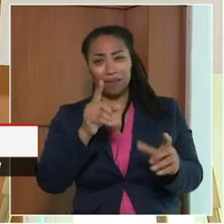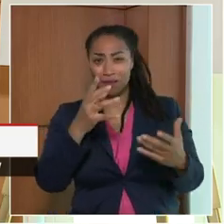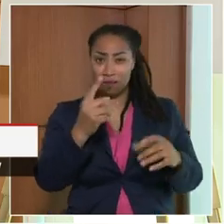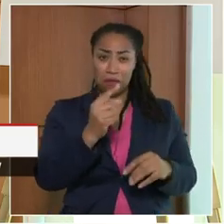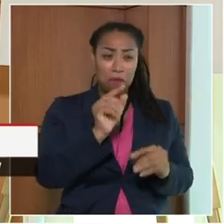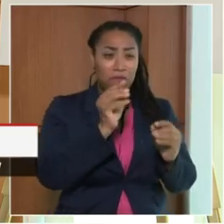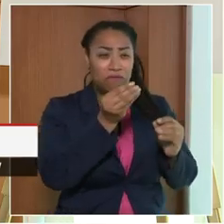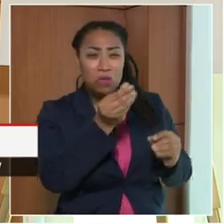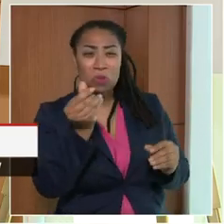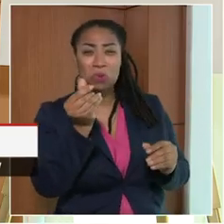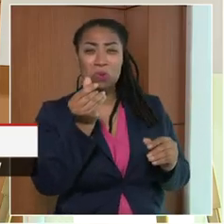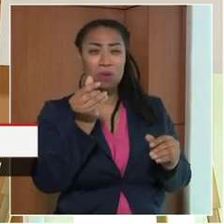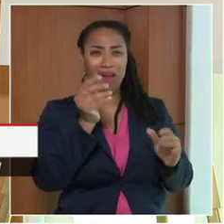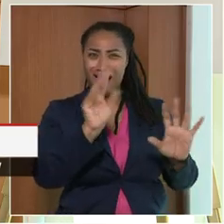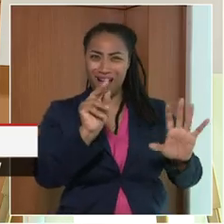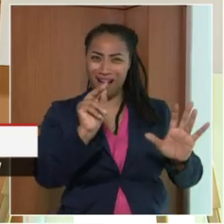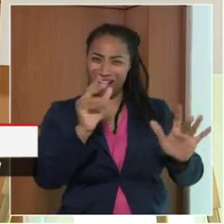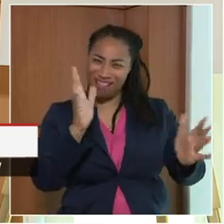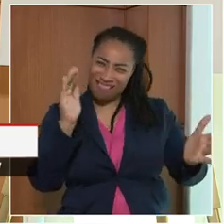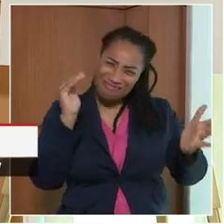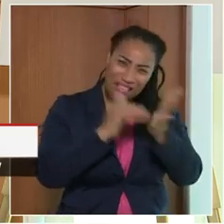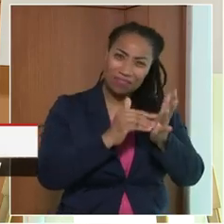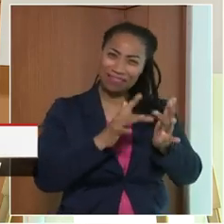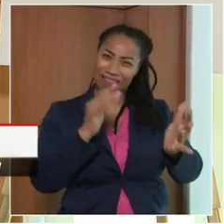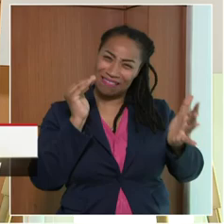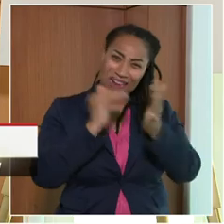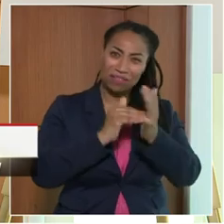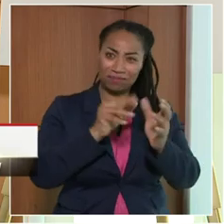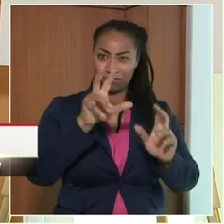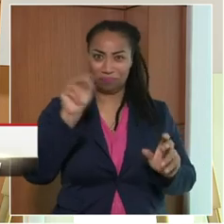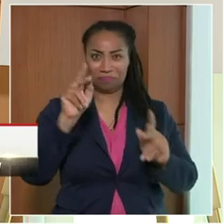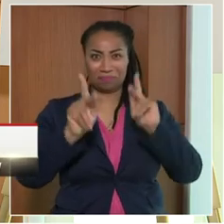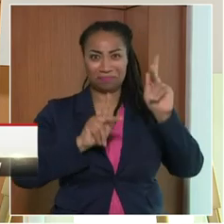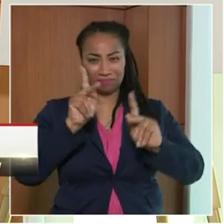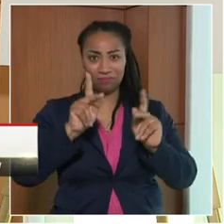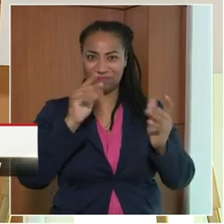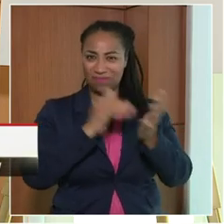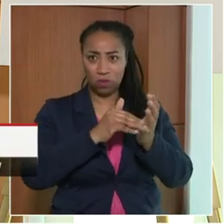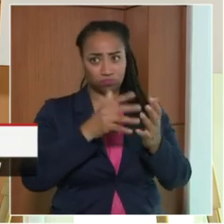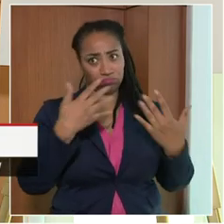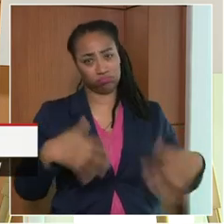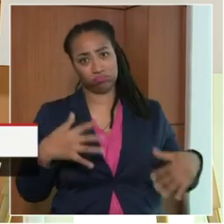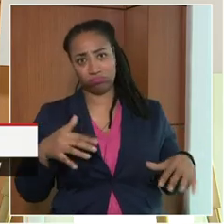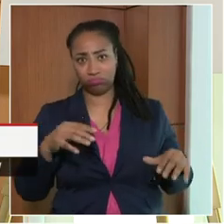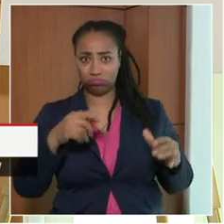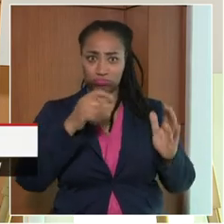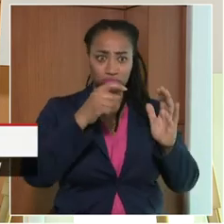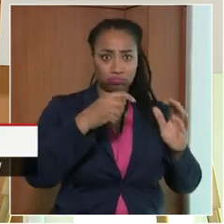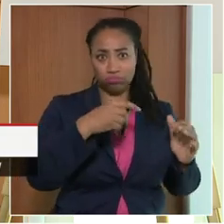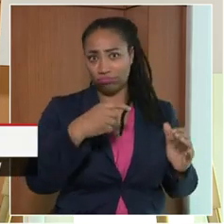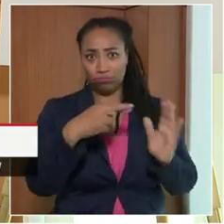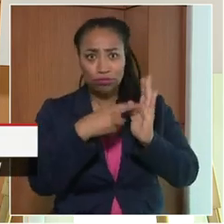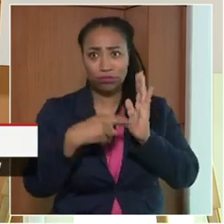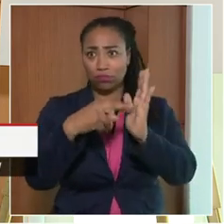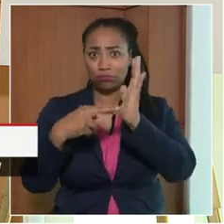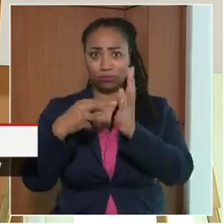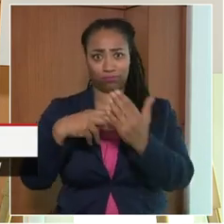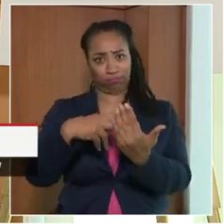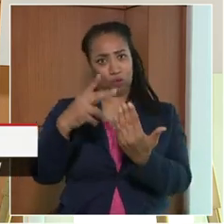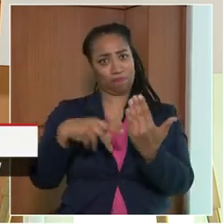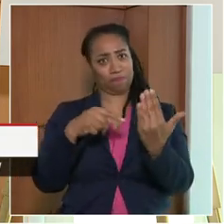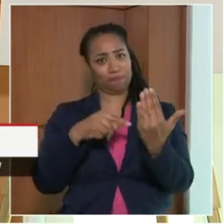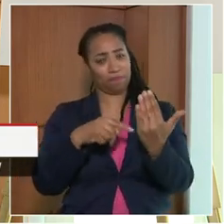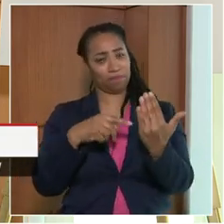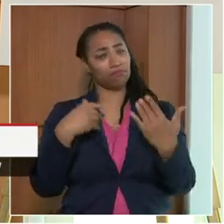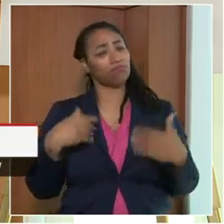touch. And so GW partners, participants of our community who are here that helped shape our